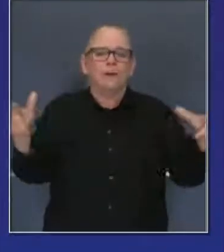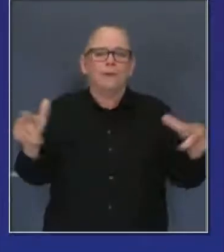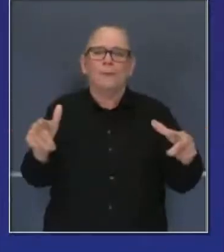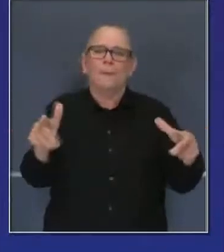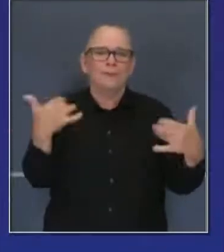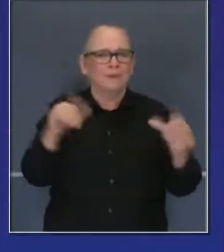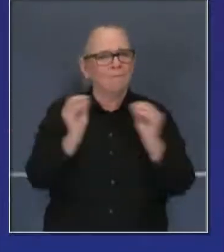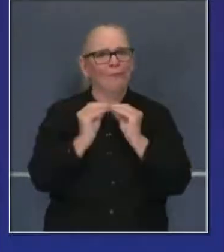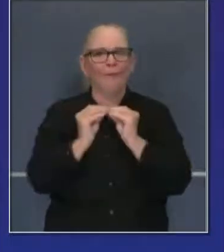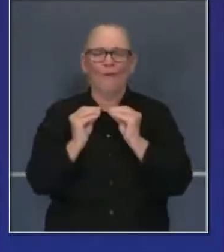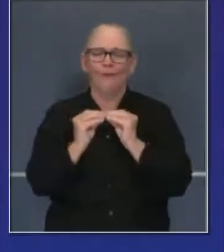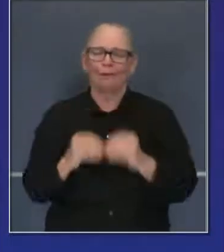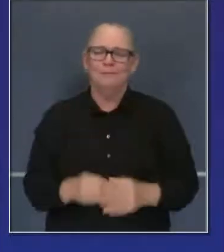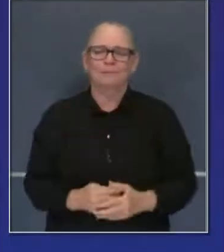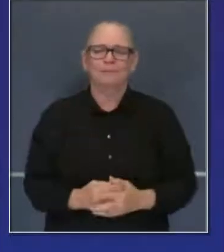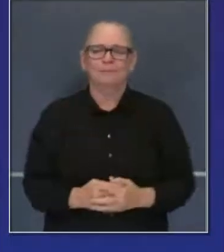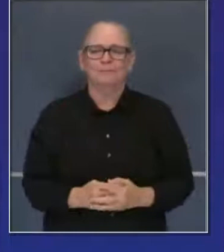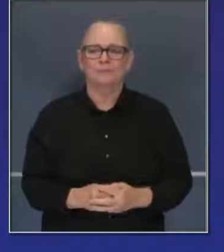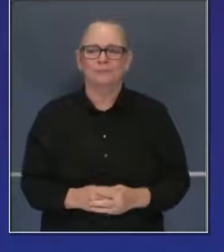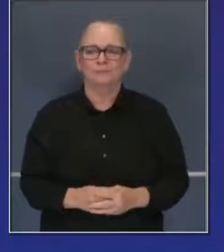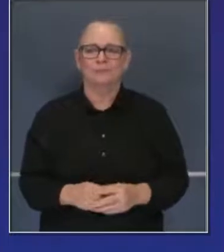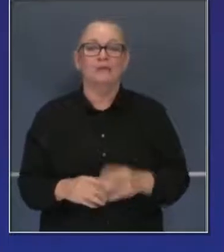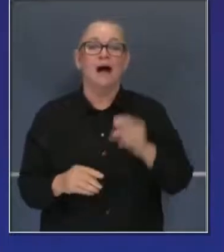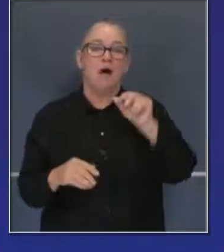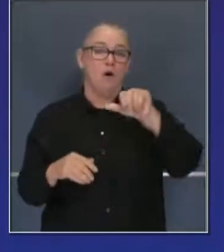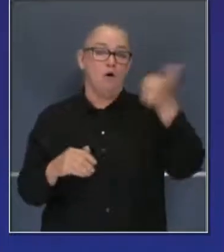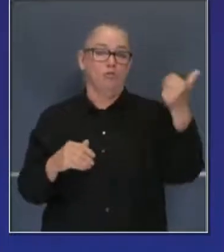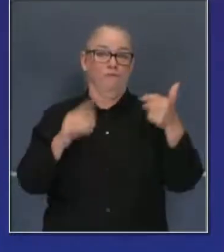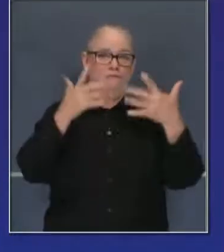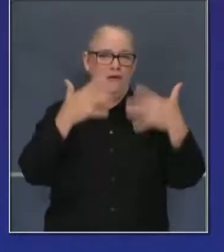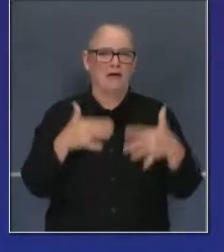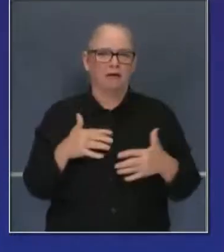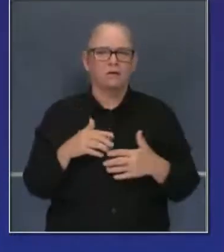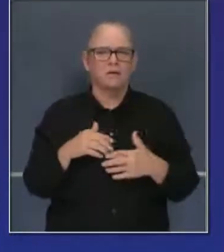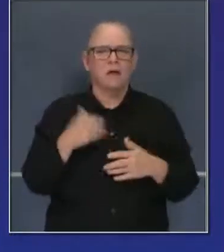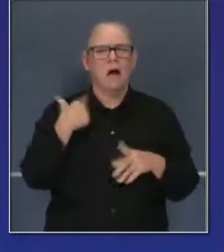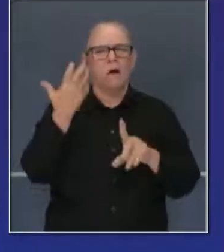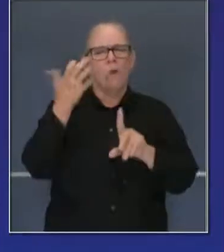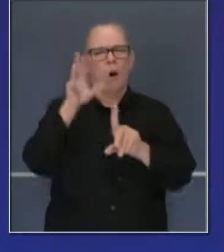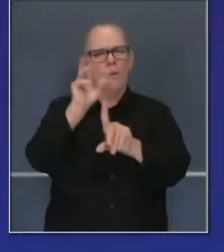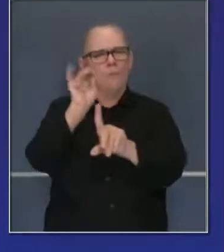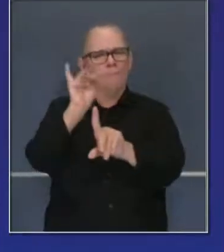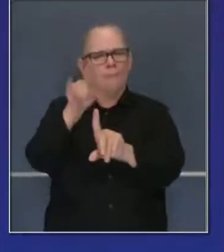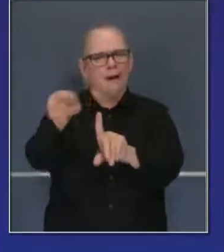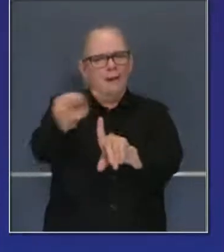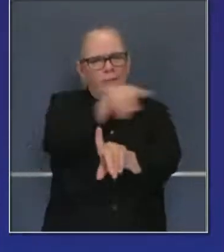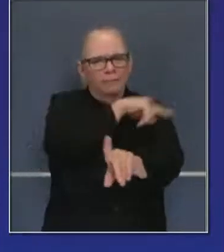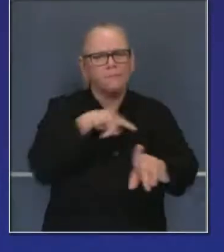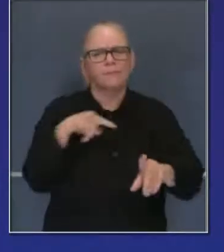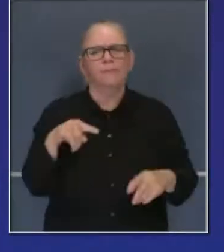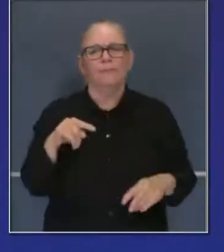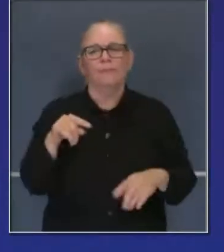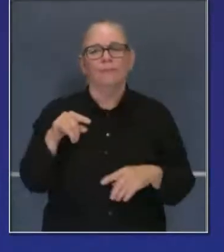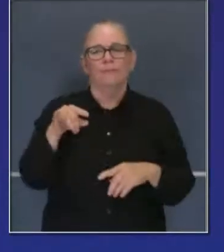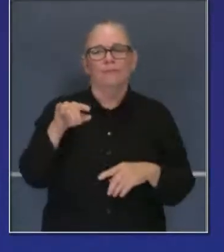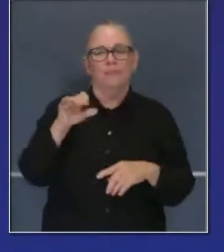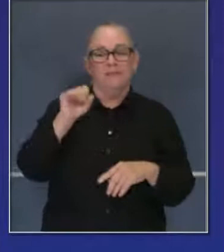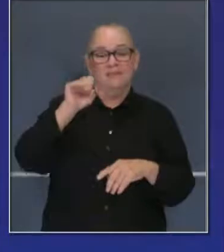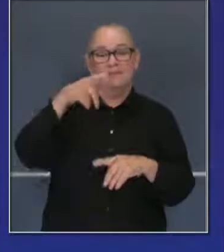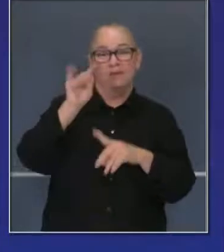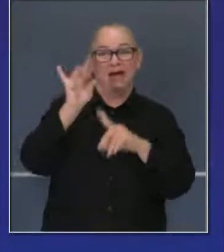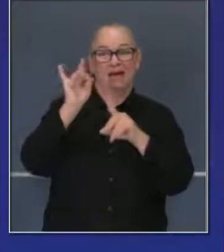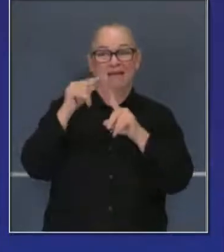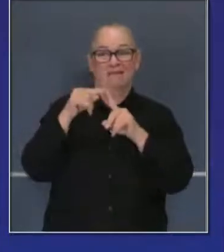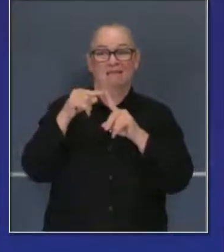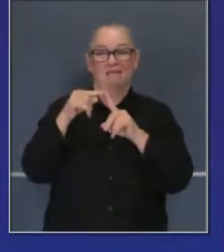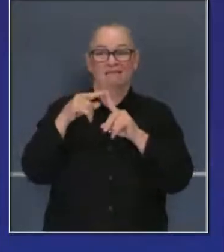been active for some time, I reminded you a week or so ago on the 8th of September that one of the largest